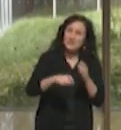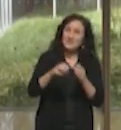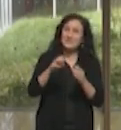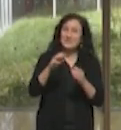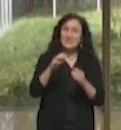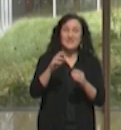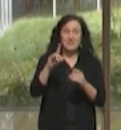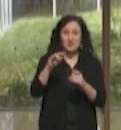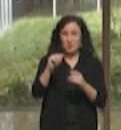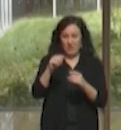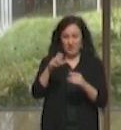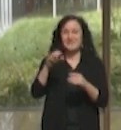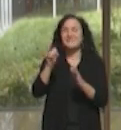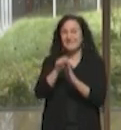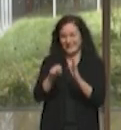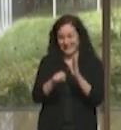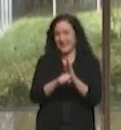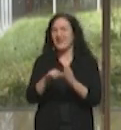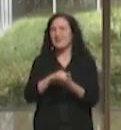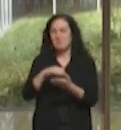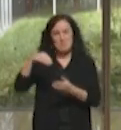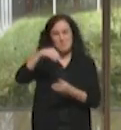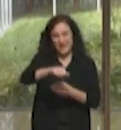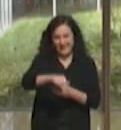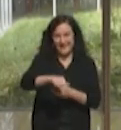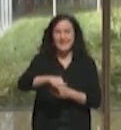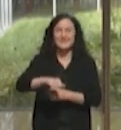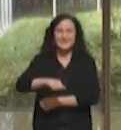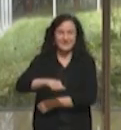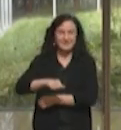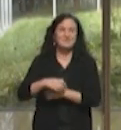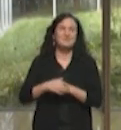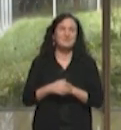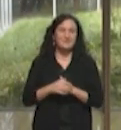of New York, making sure that it's available.